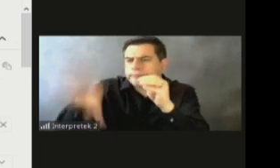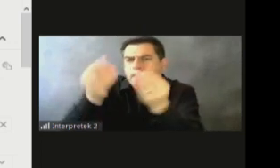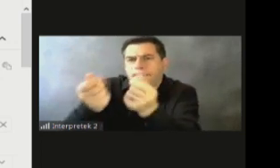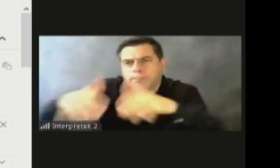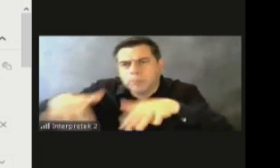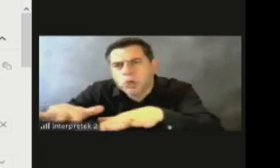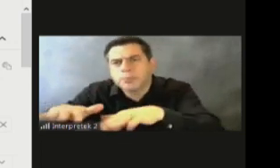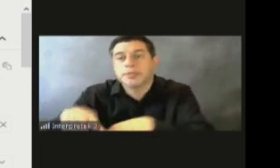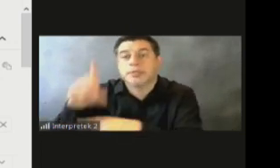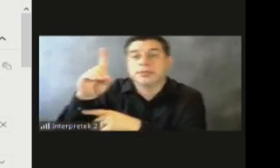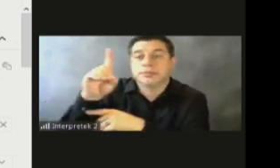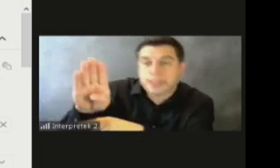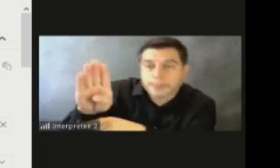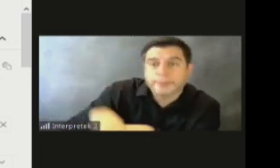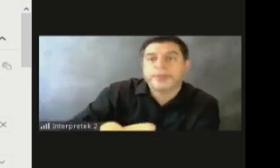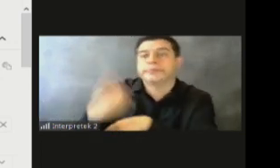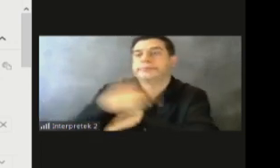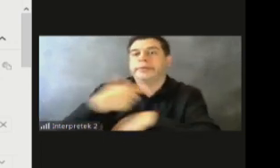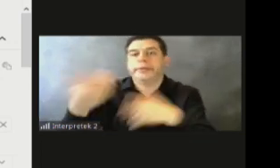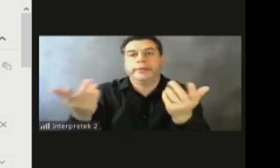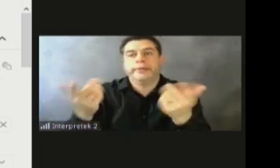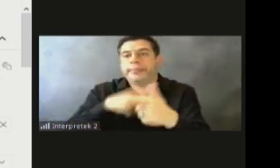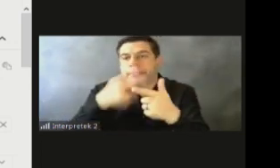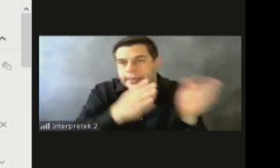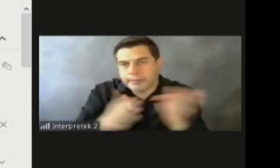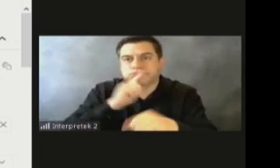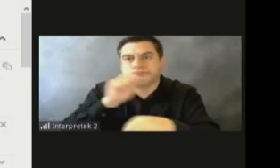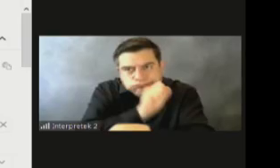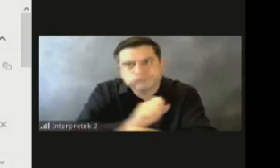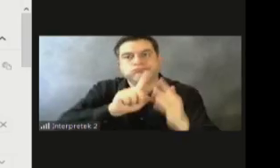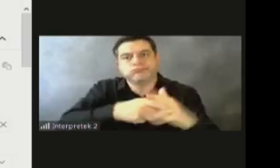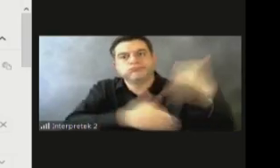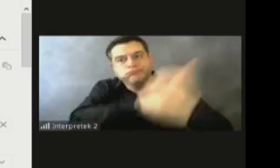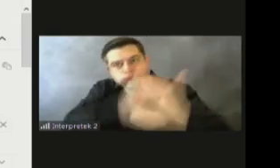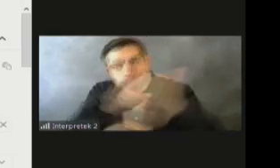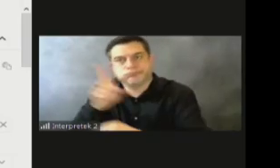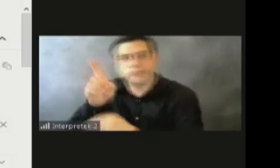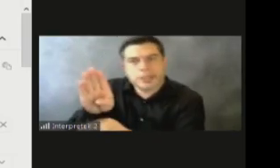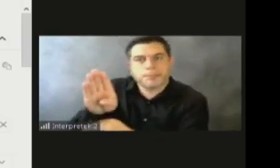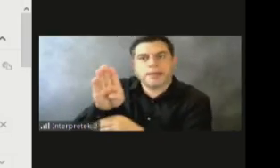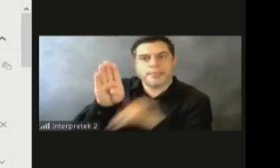then ultimately launching the database and using those lands for affordable housing.